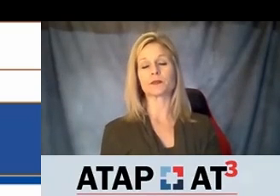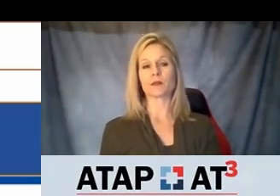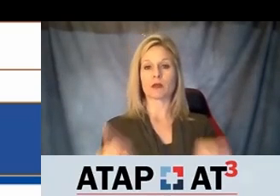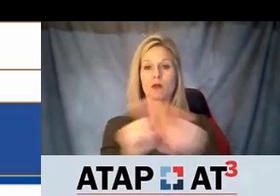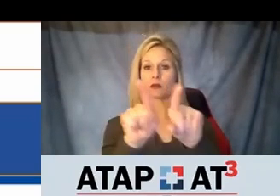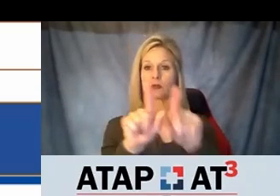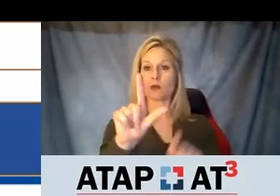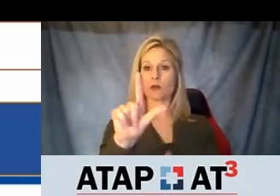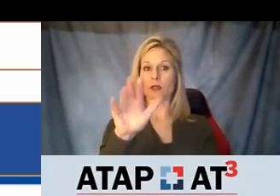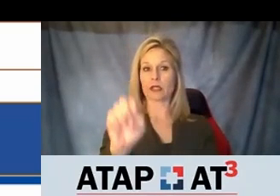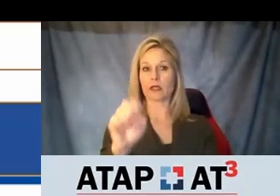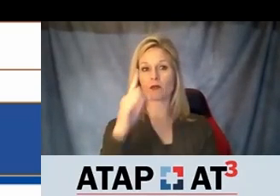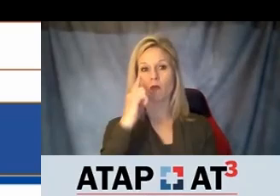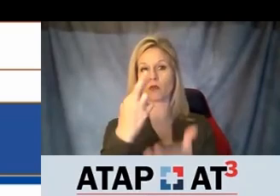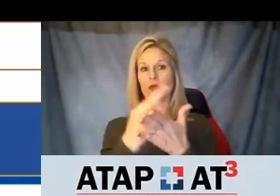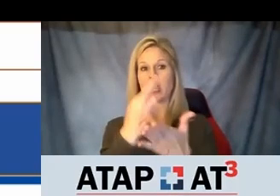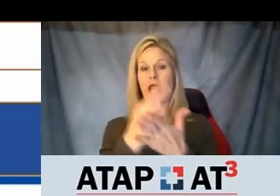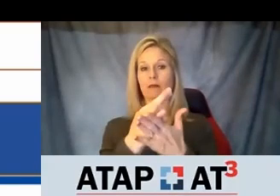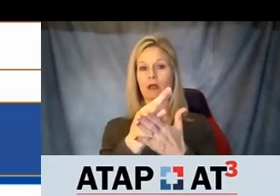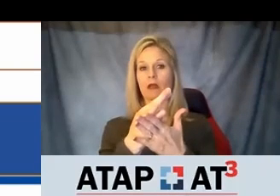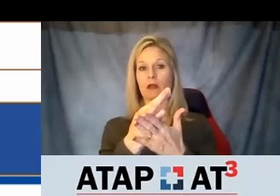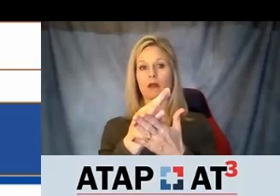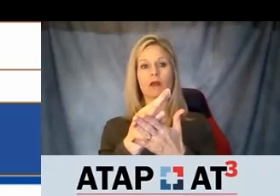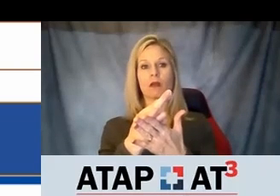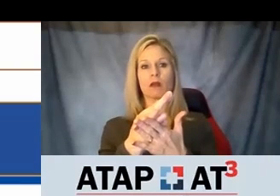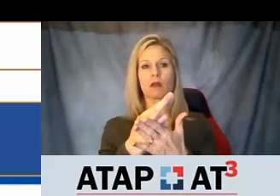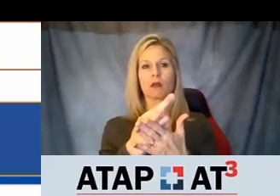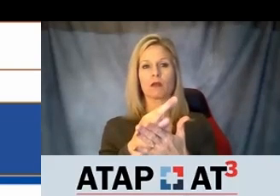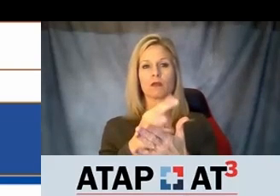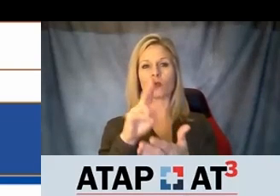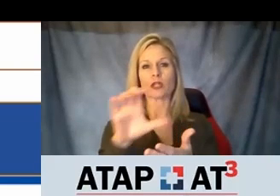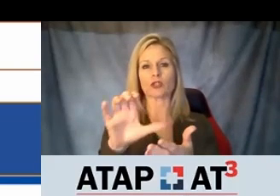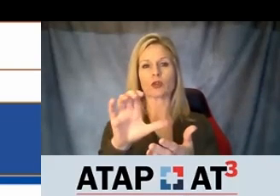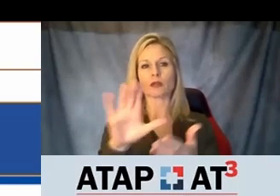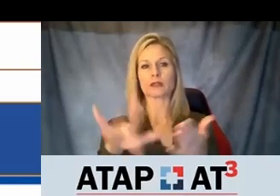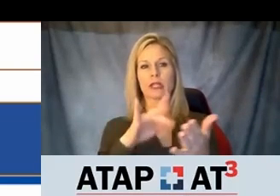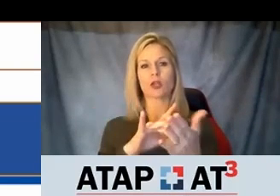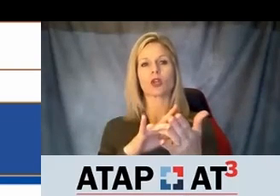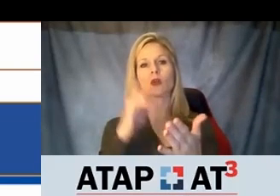the Vocational Rehabilitation TA Center for Quality Management.